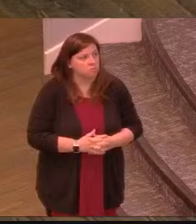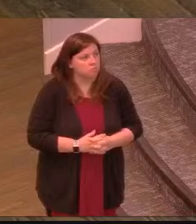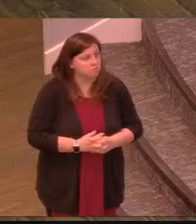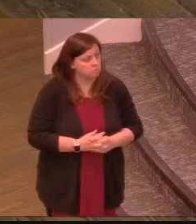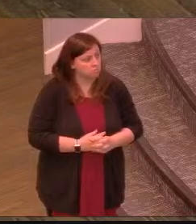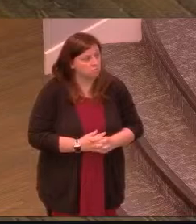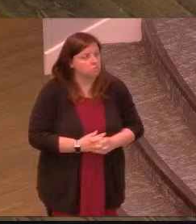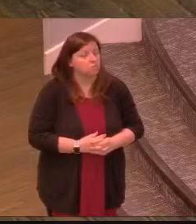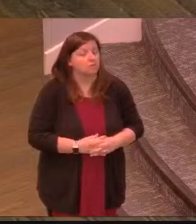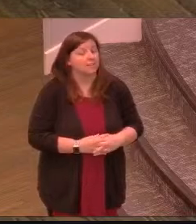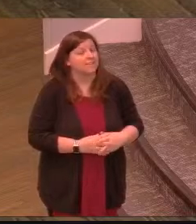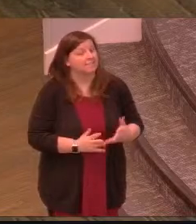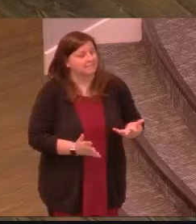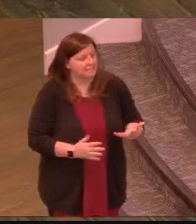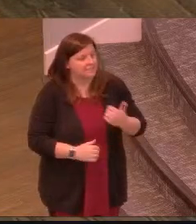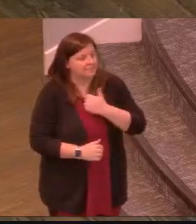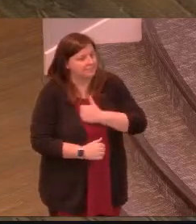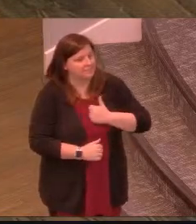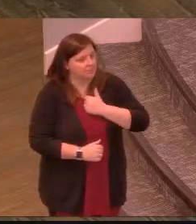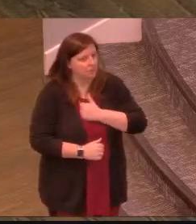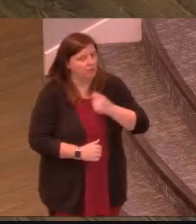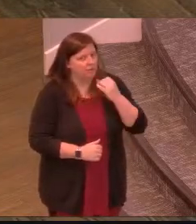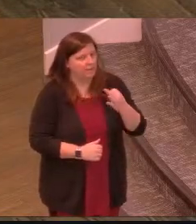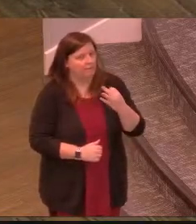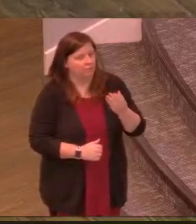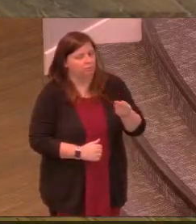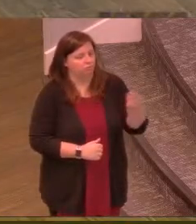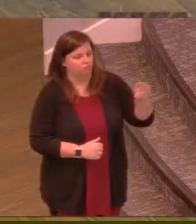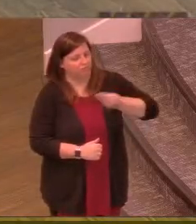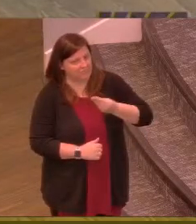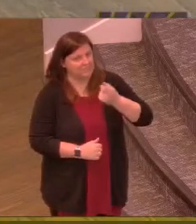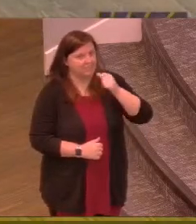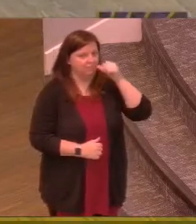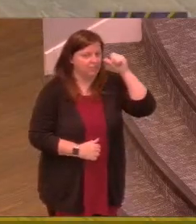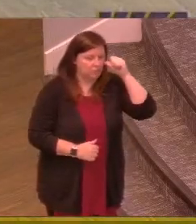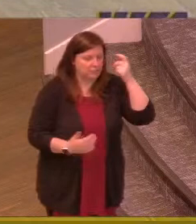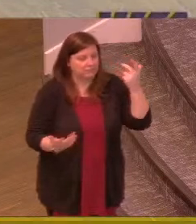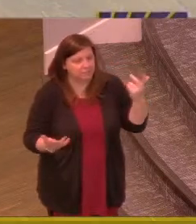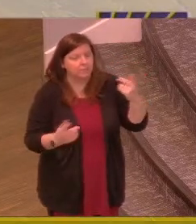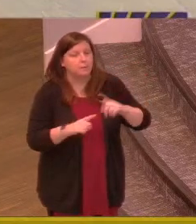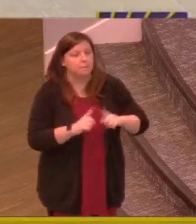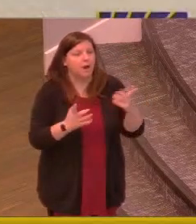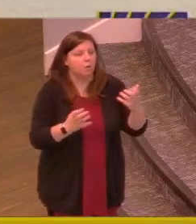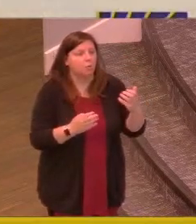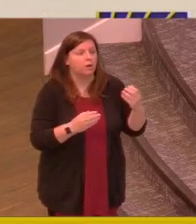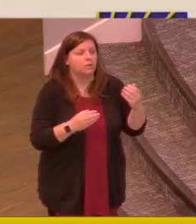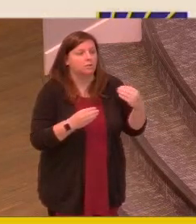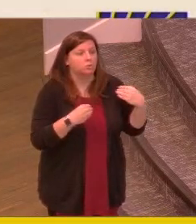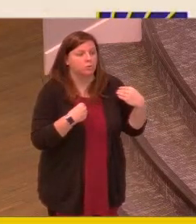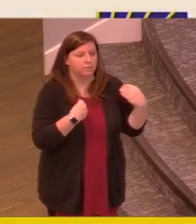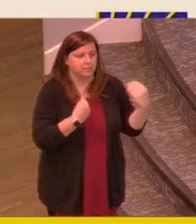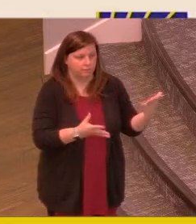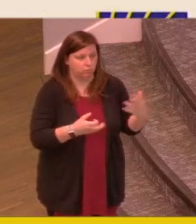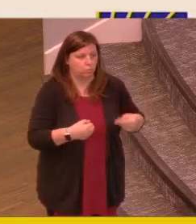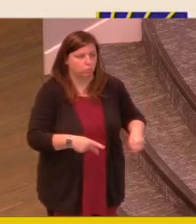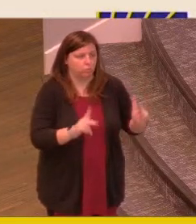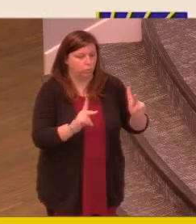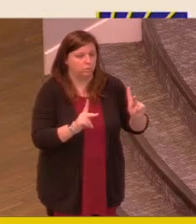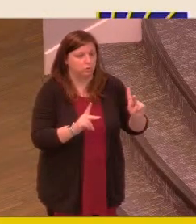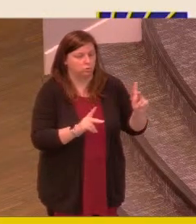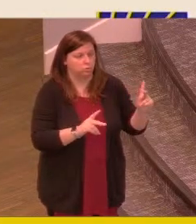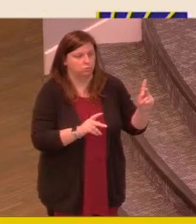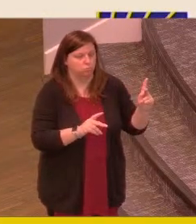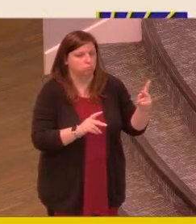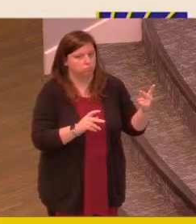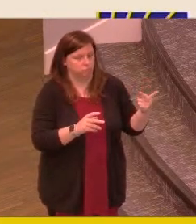So I apologize that this got to you just yesterday, but I did want to give you a chance to provide us with